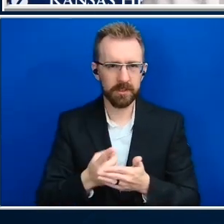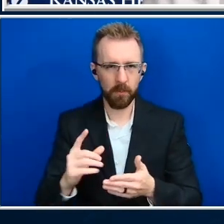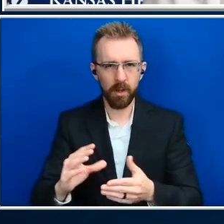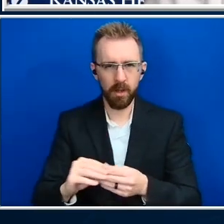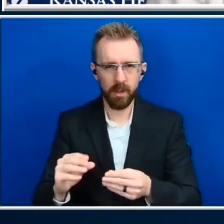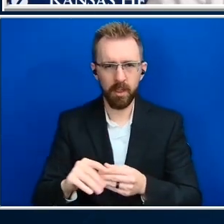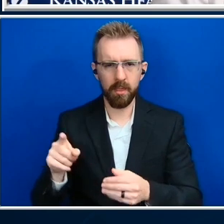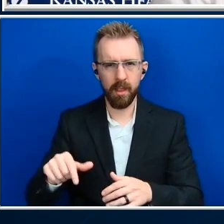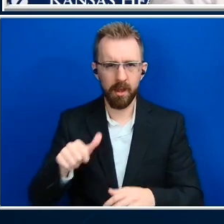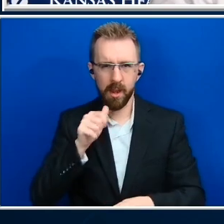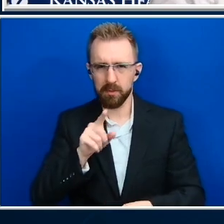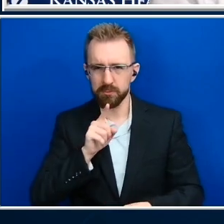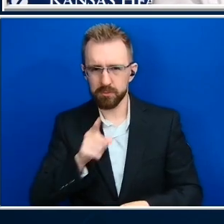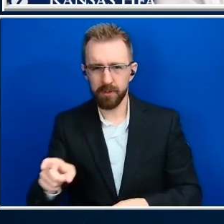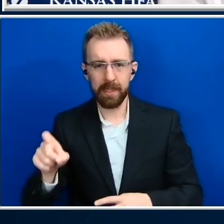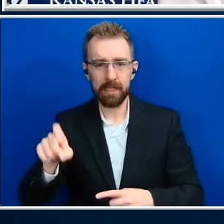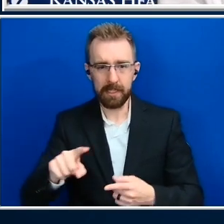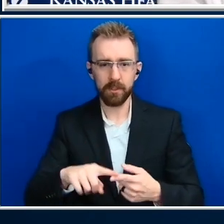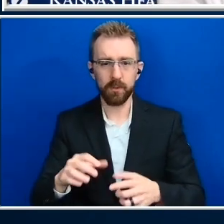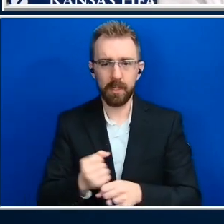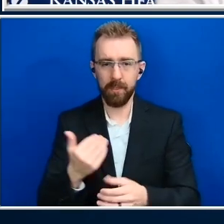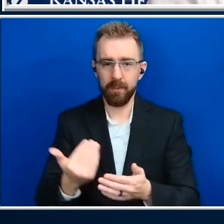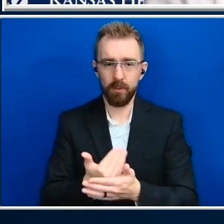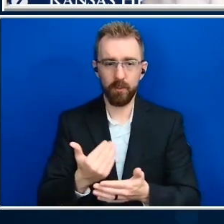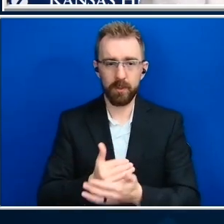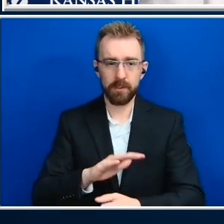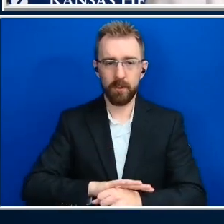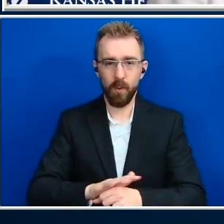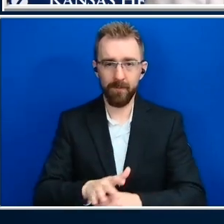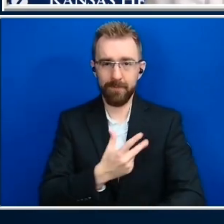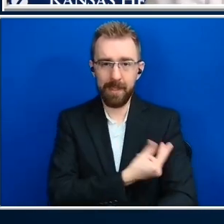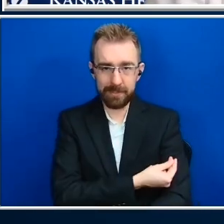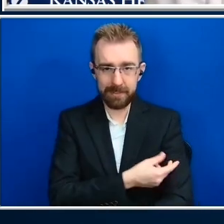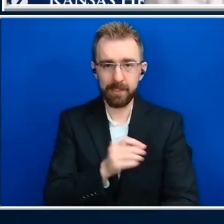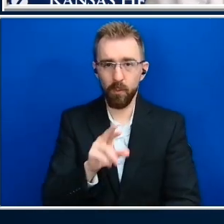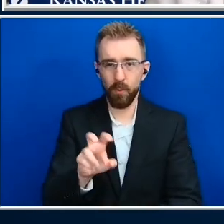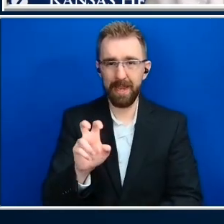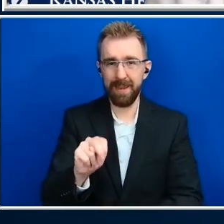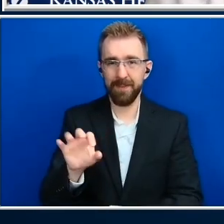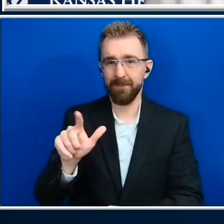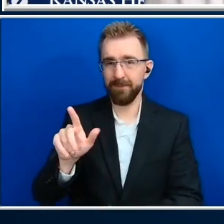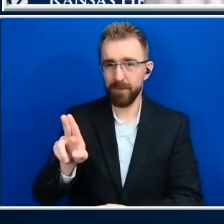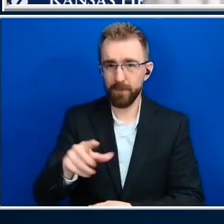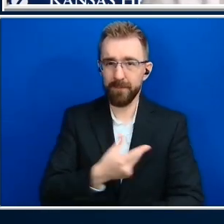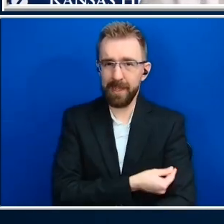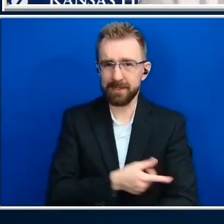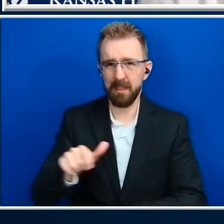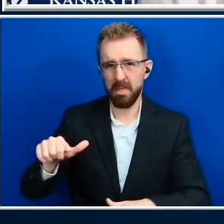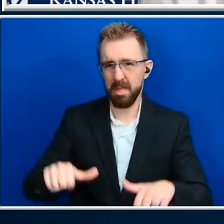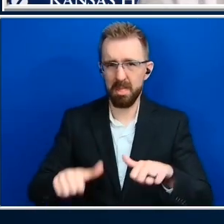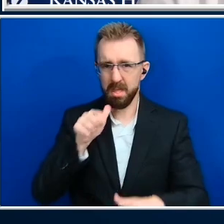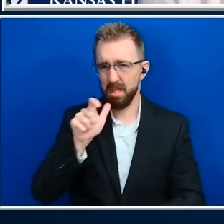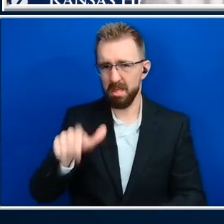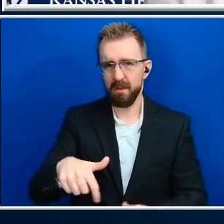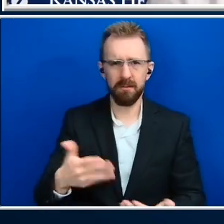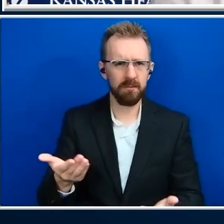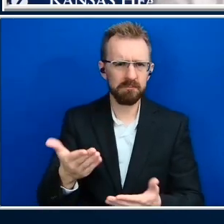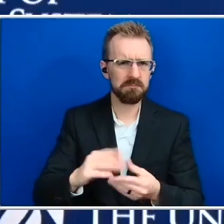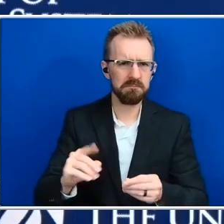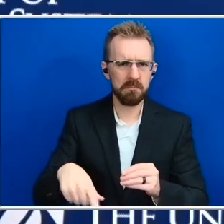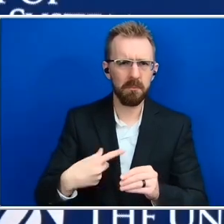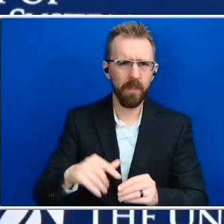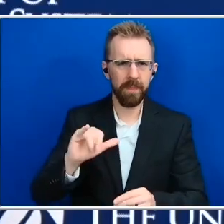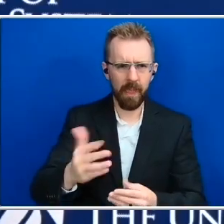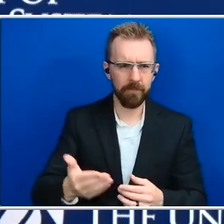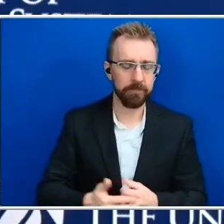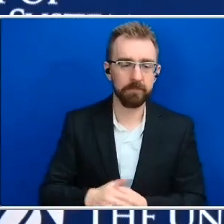needed to get the newest COVID vaccine or even the flu vaccine. What do you have to say about that? Yeah, I think that's a great question. I